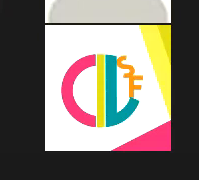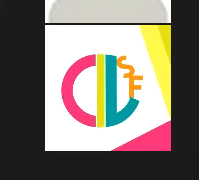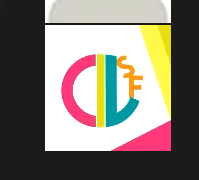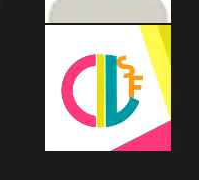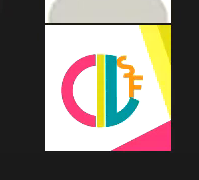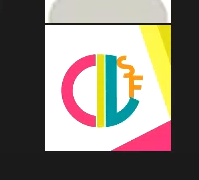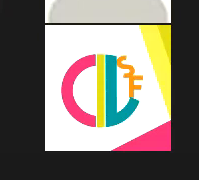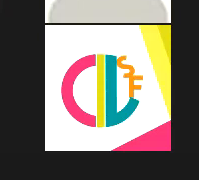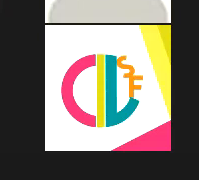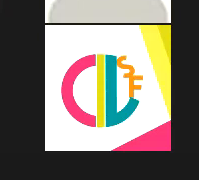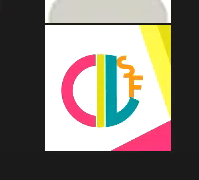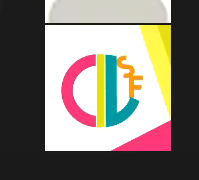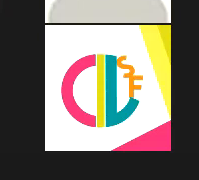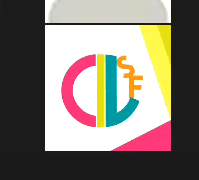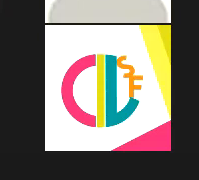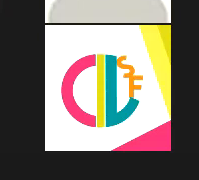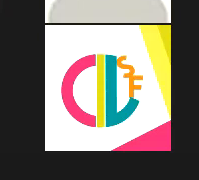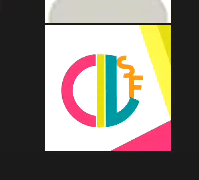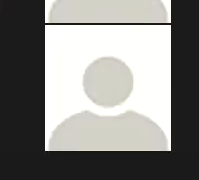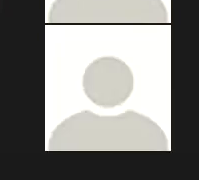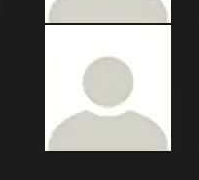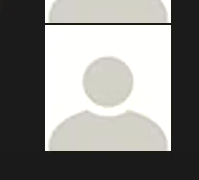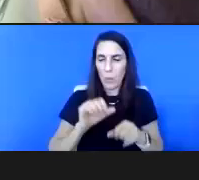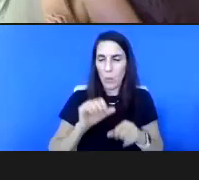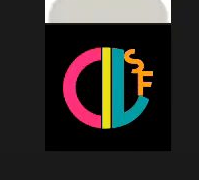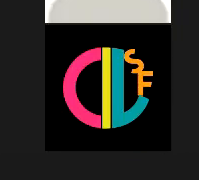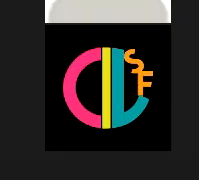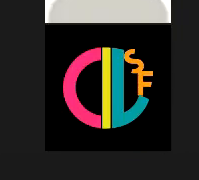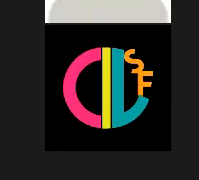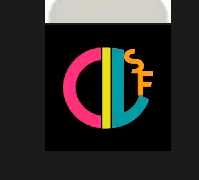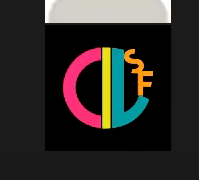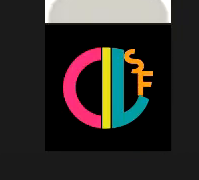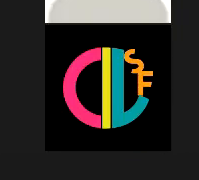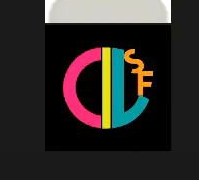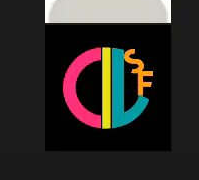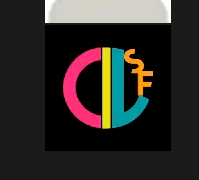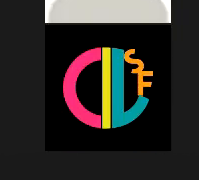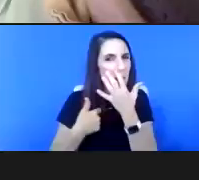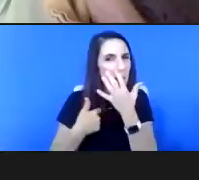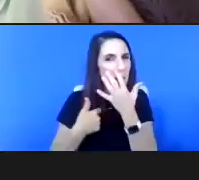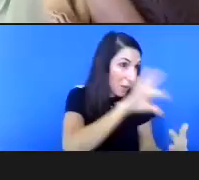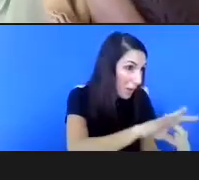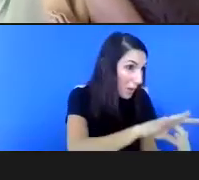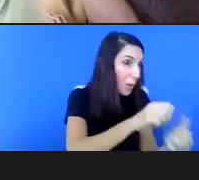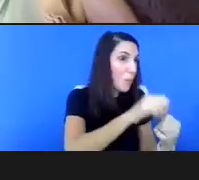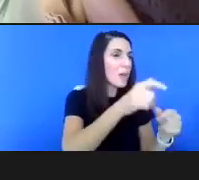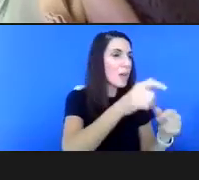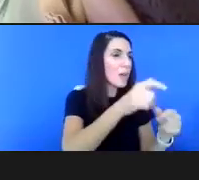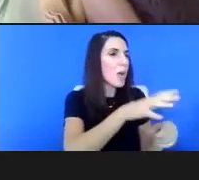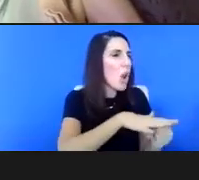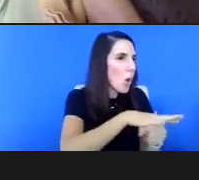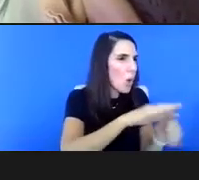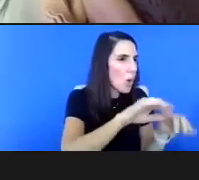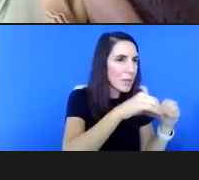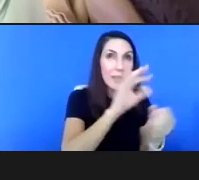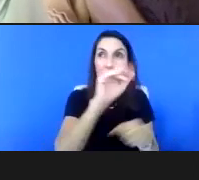this? Well, we are identifying and funded trusted intermediaries. We're trying to do that through finding local organizations and also national organizations